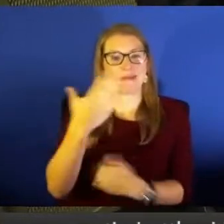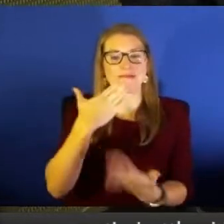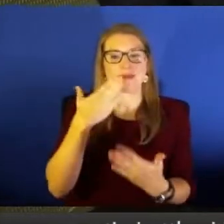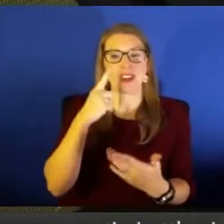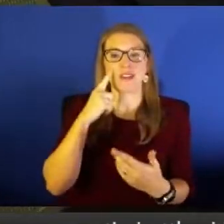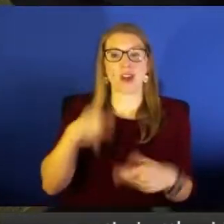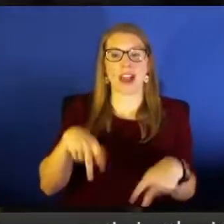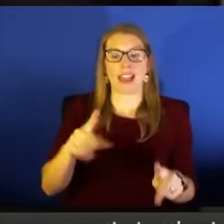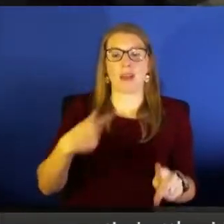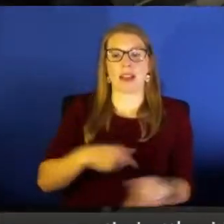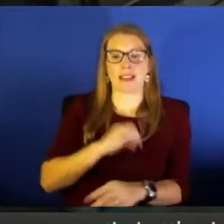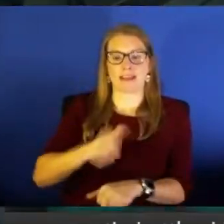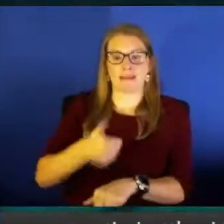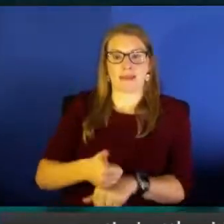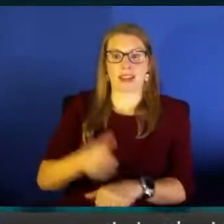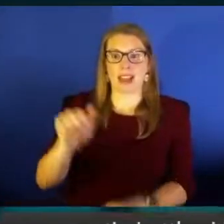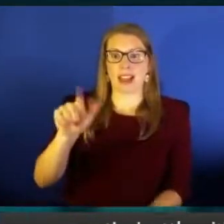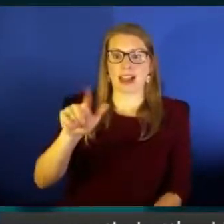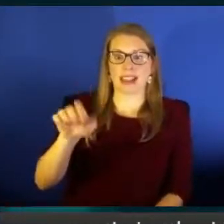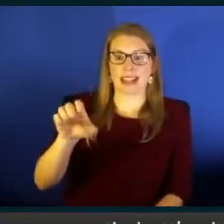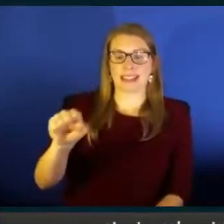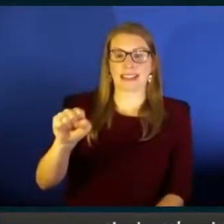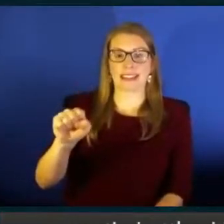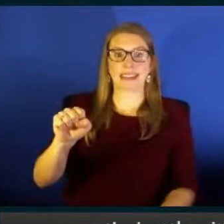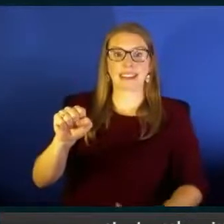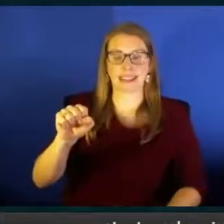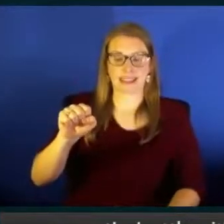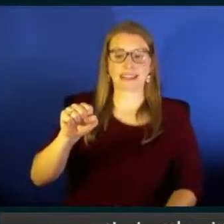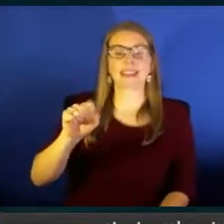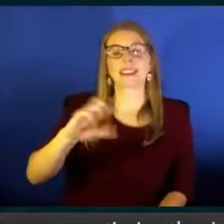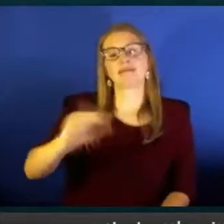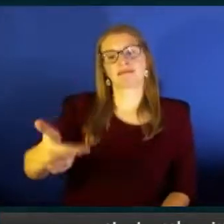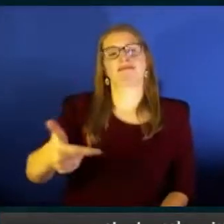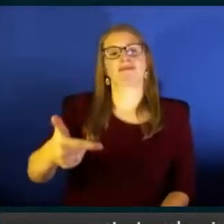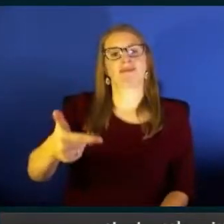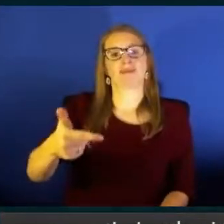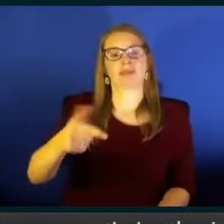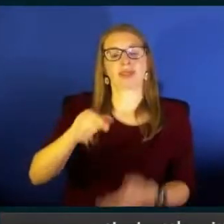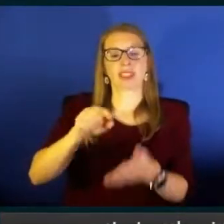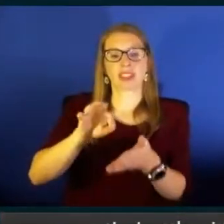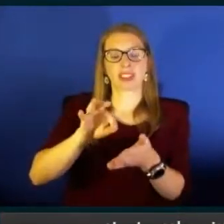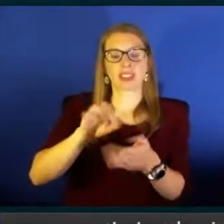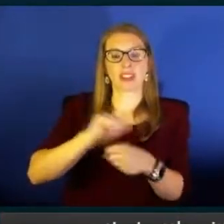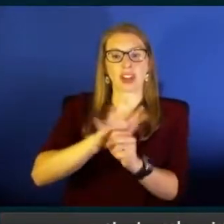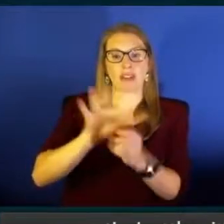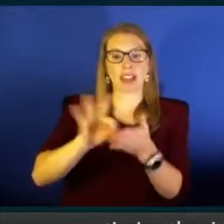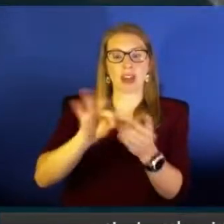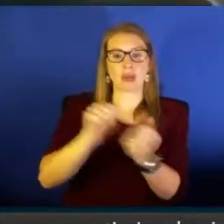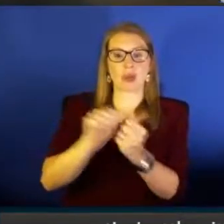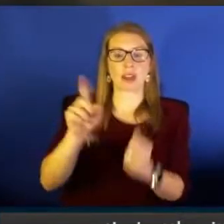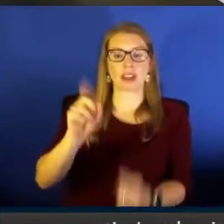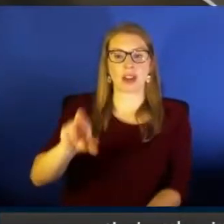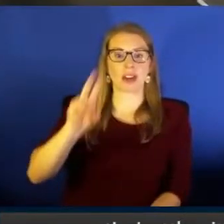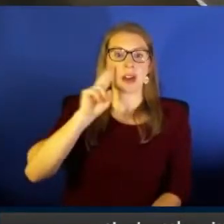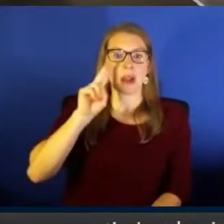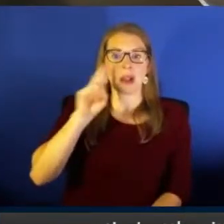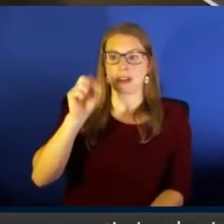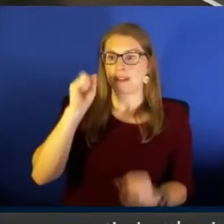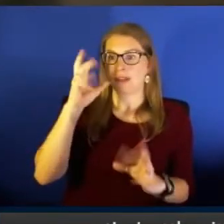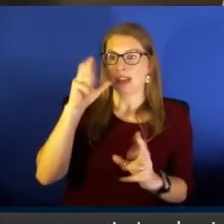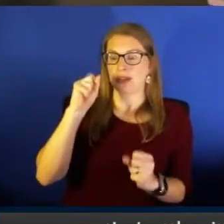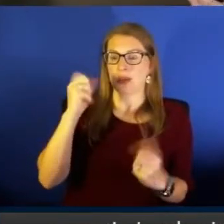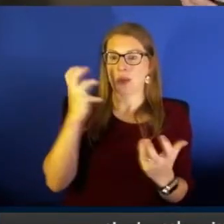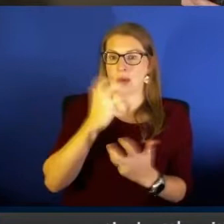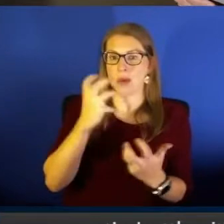Yes. Alexis, I'm going to send it back to you inside the studio and get a Cove account with Dr. Hawkinson. So fascinating to see all